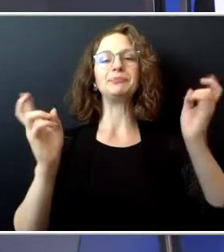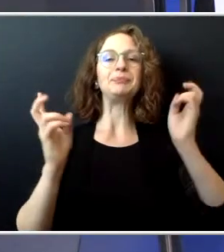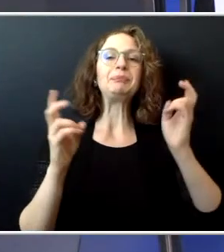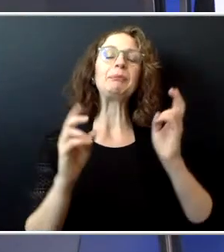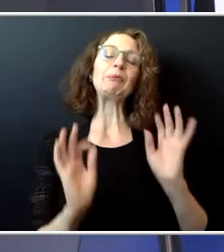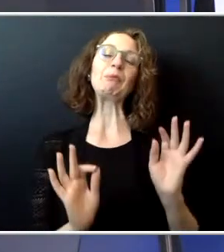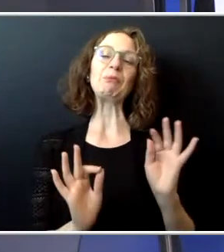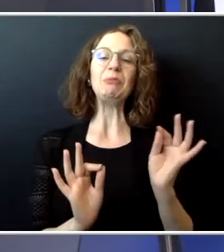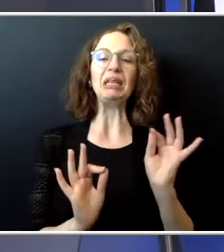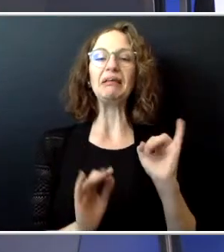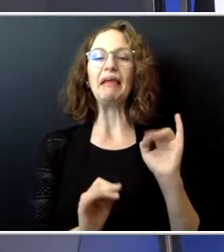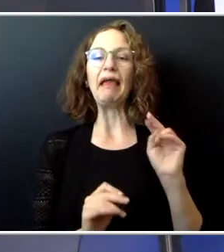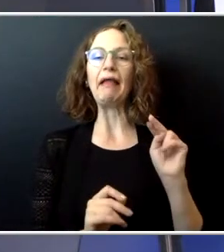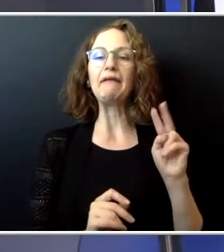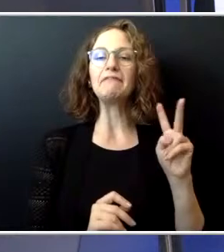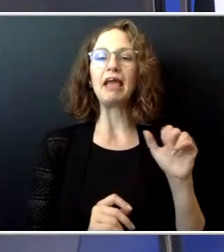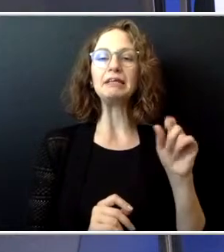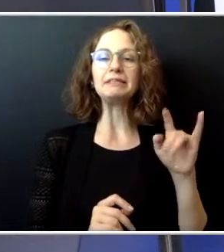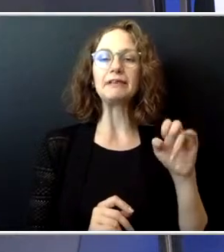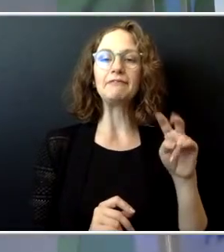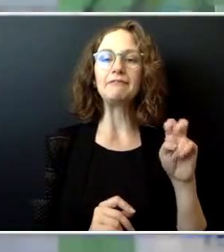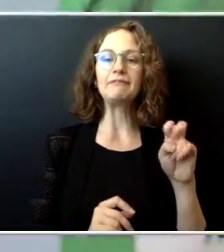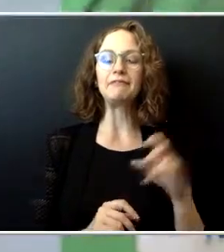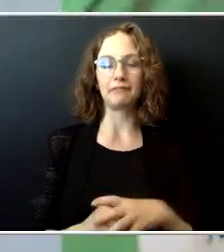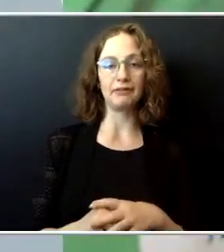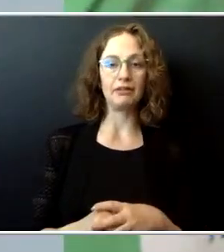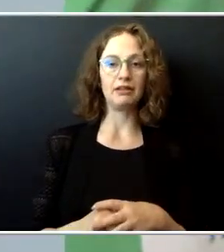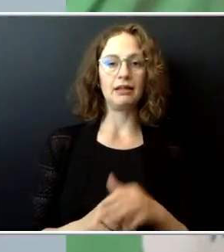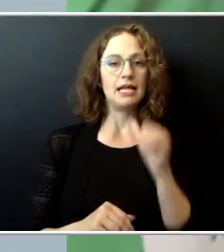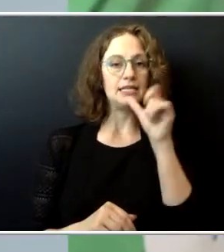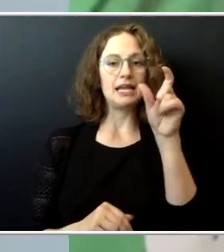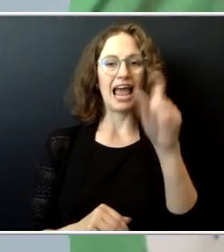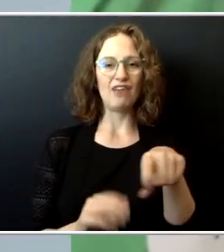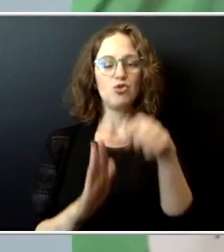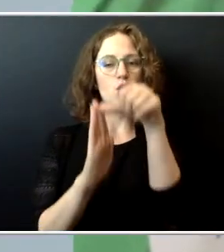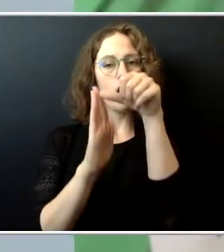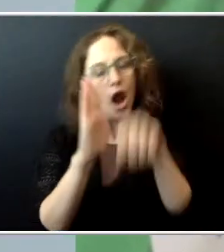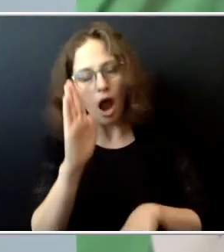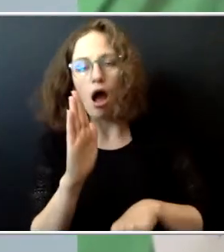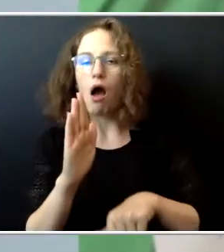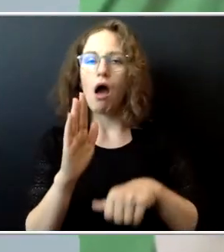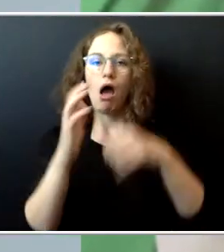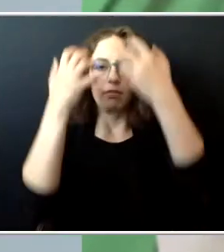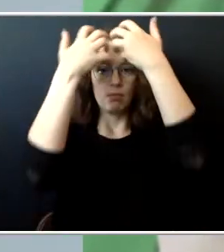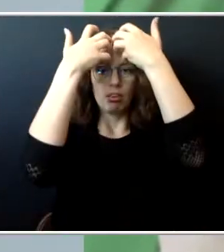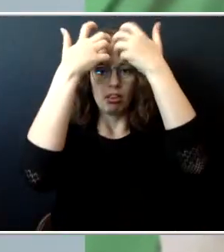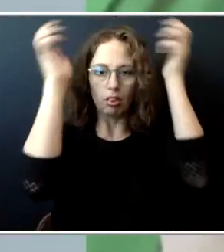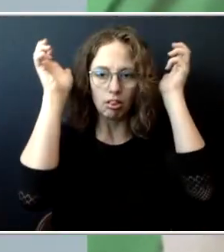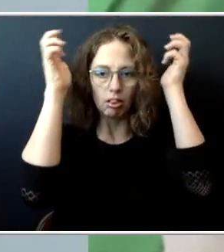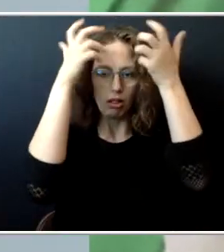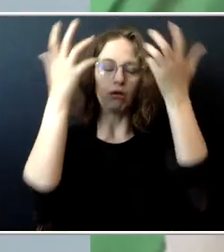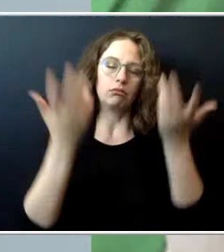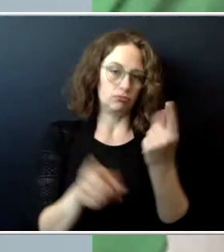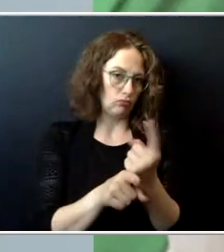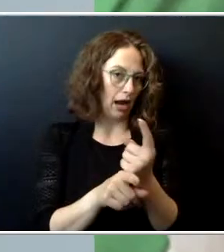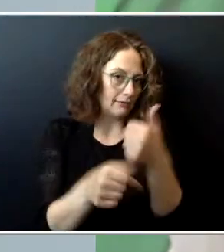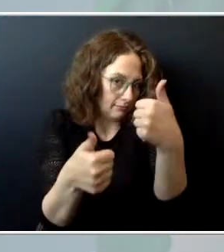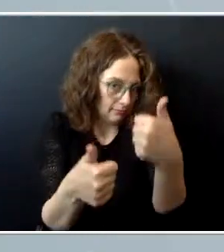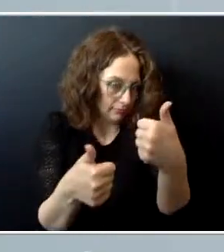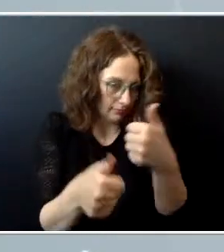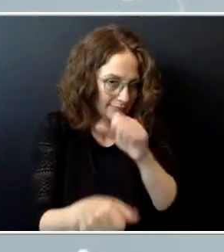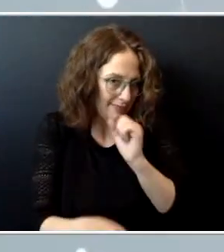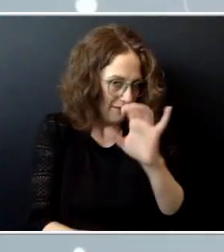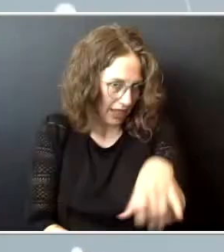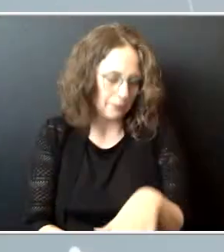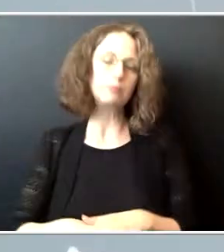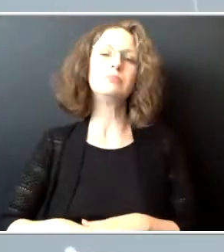invasive surgery. They didn't need to cut open your skull, thank goodness. Yes, thumbs up. But they did go up your